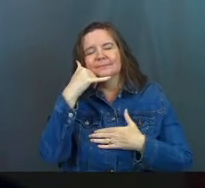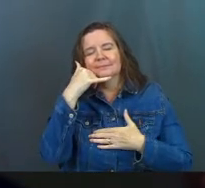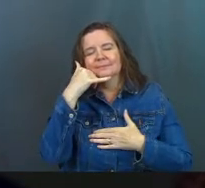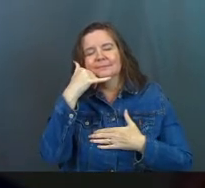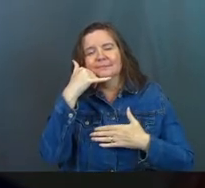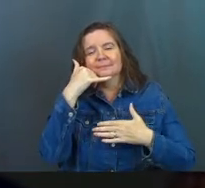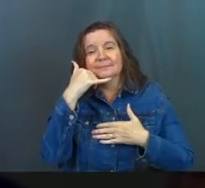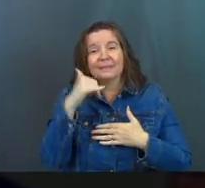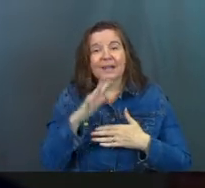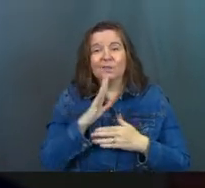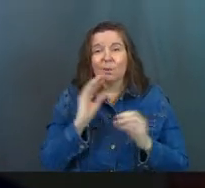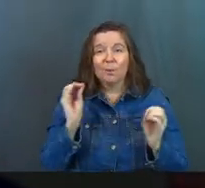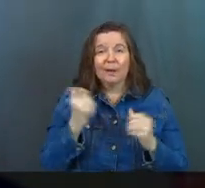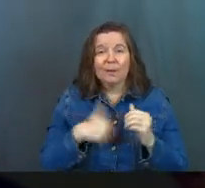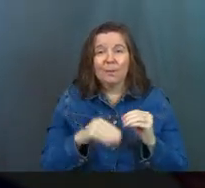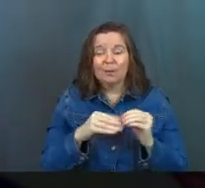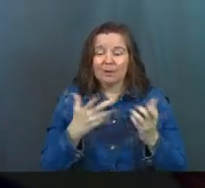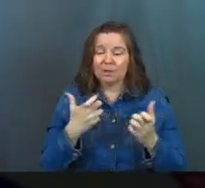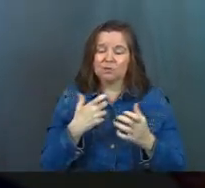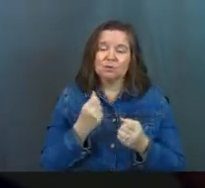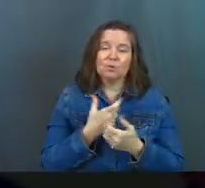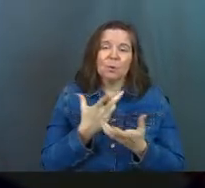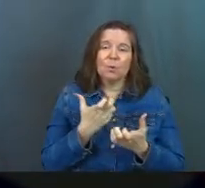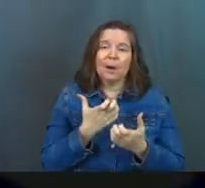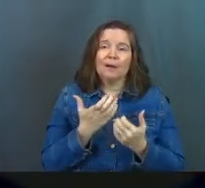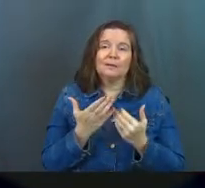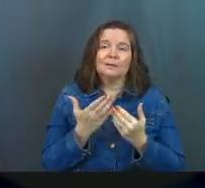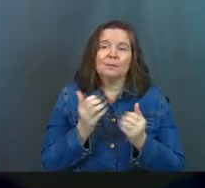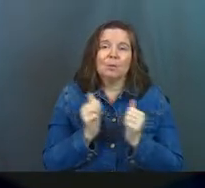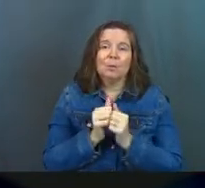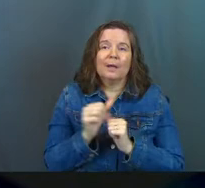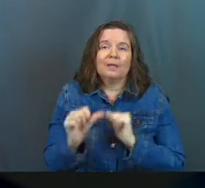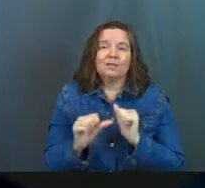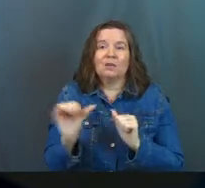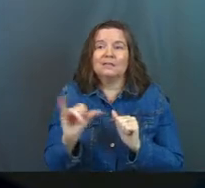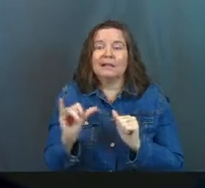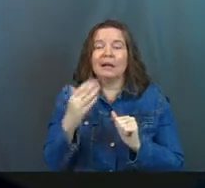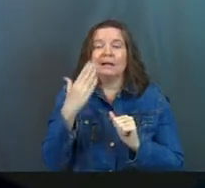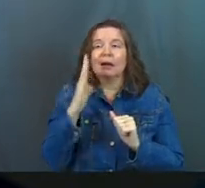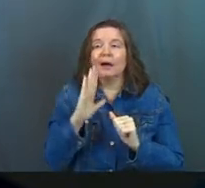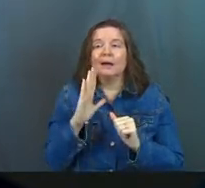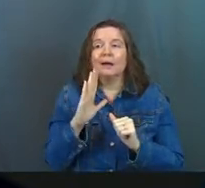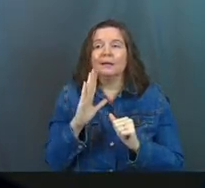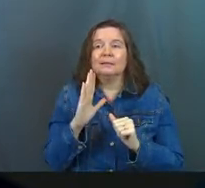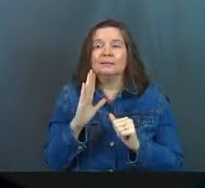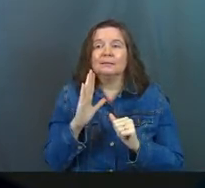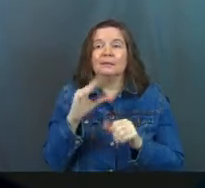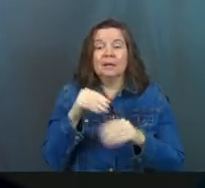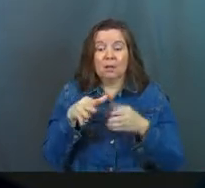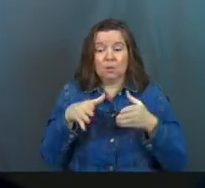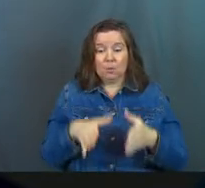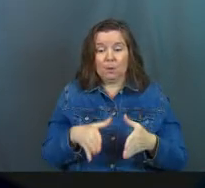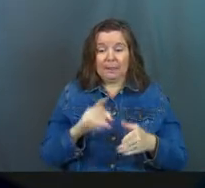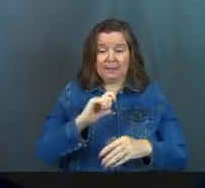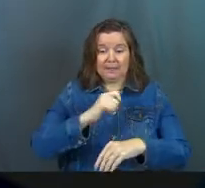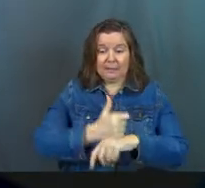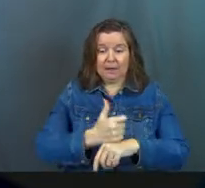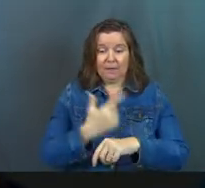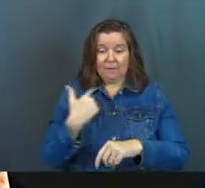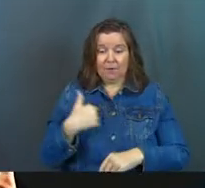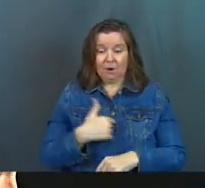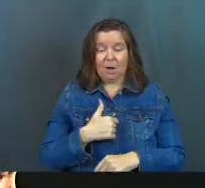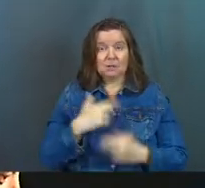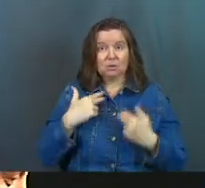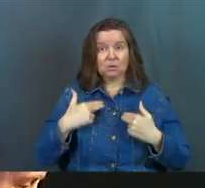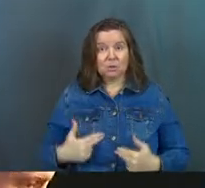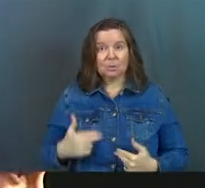breathe. Because you so want to be with each other. It's like God, just in the way that he set this up for us